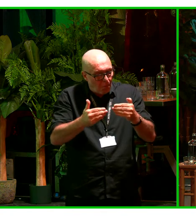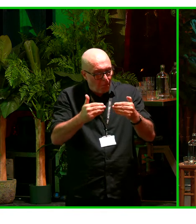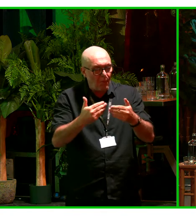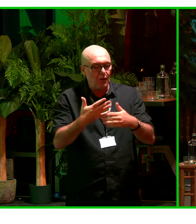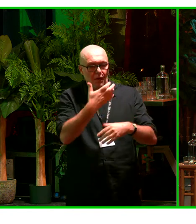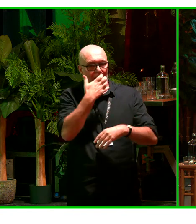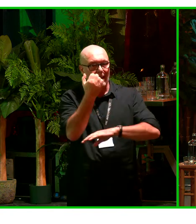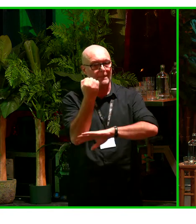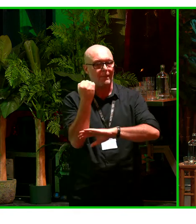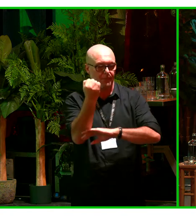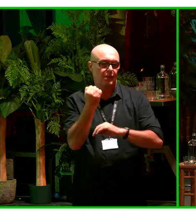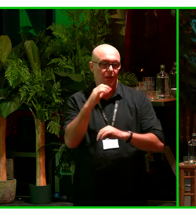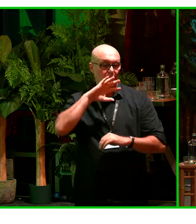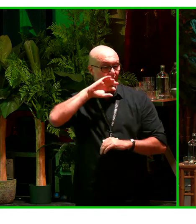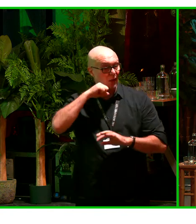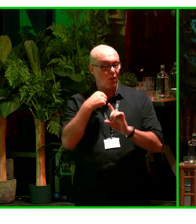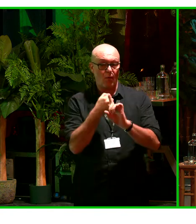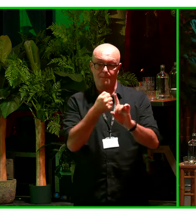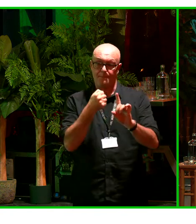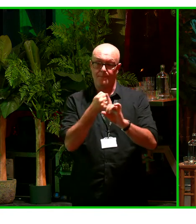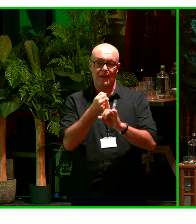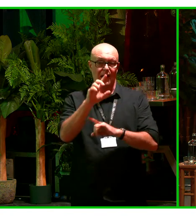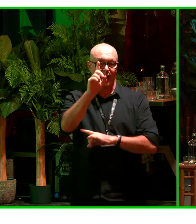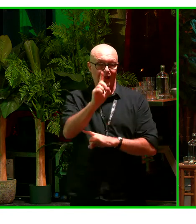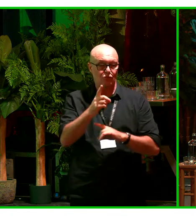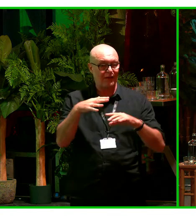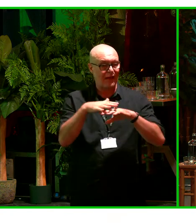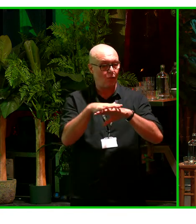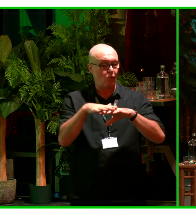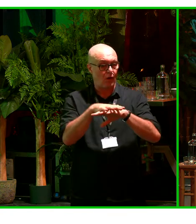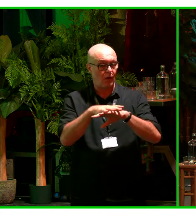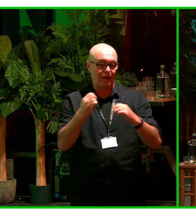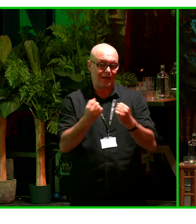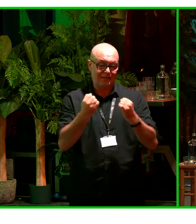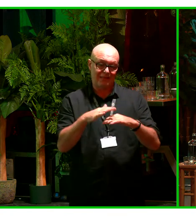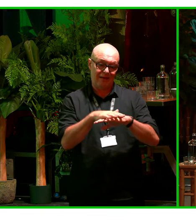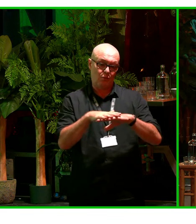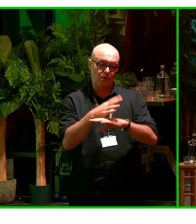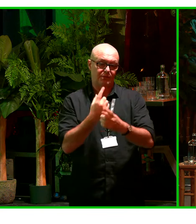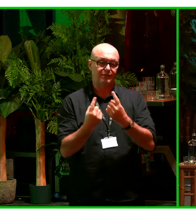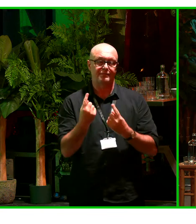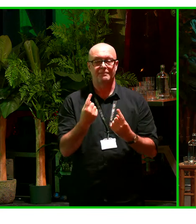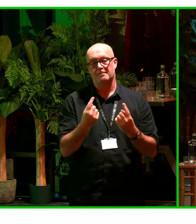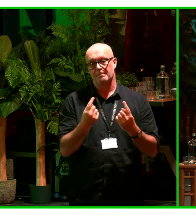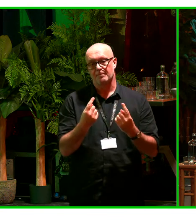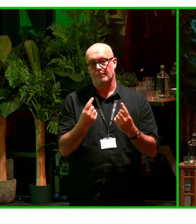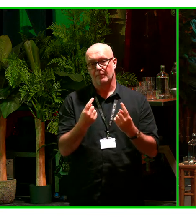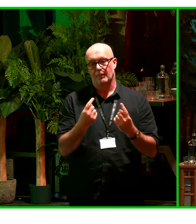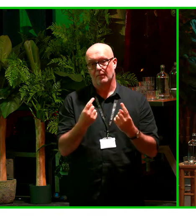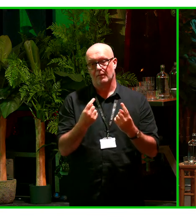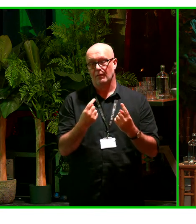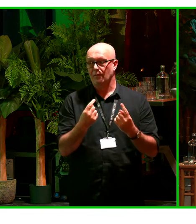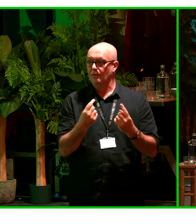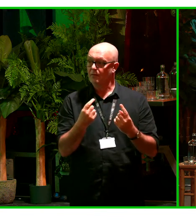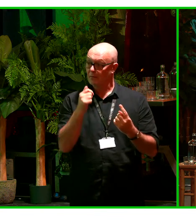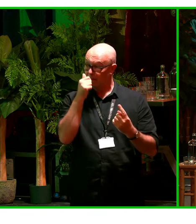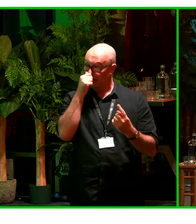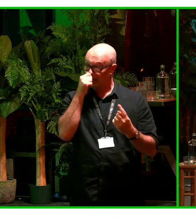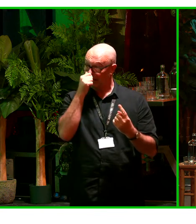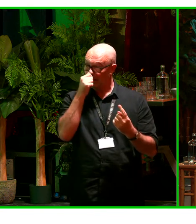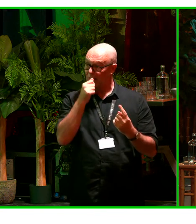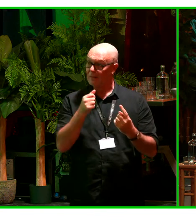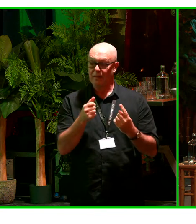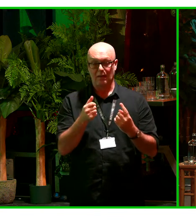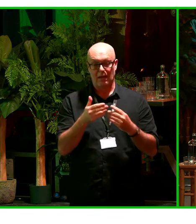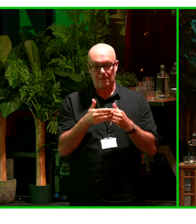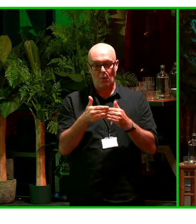impact on electricity networks and energy networks themselves. And you know, more and more the smart energy networks are